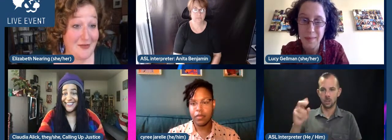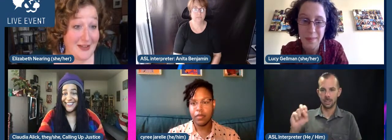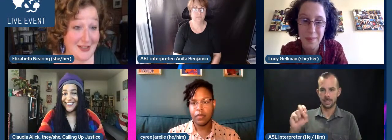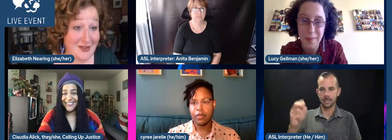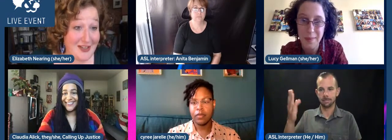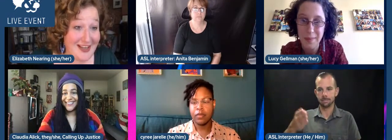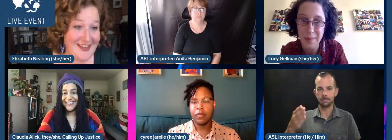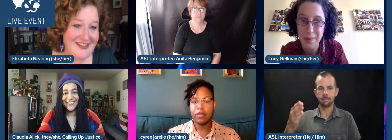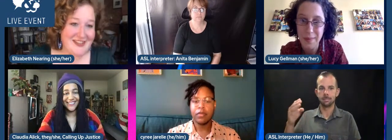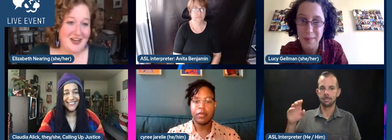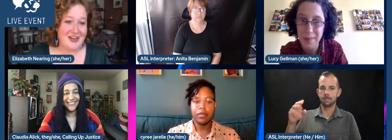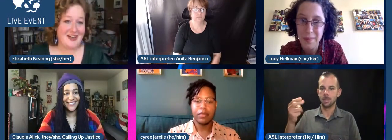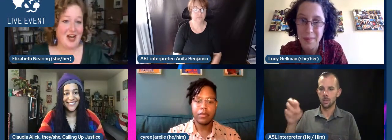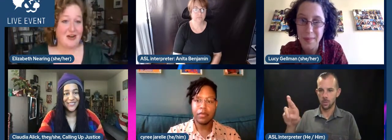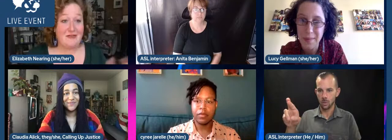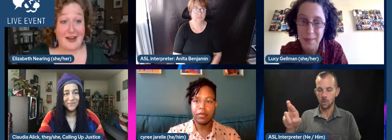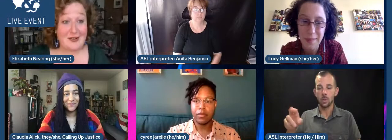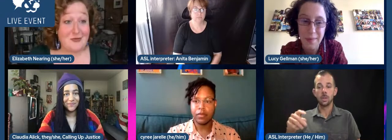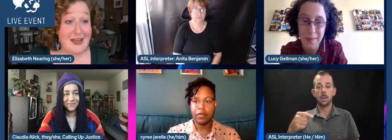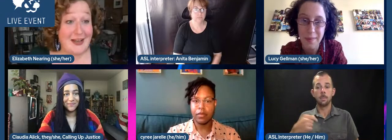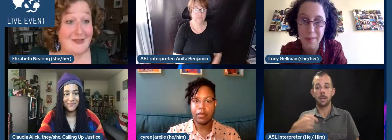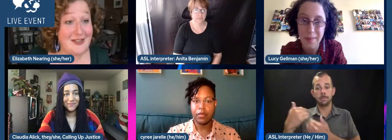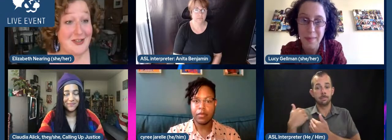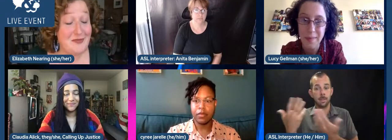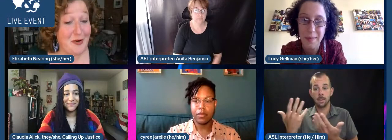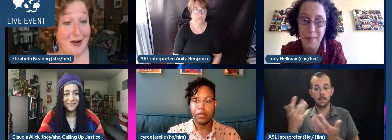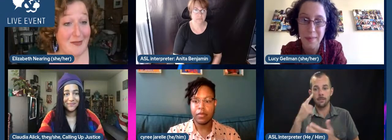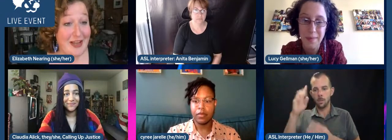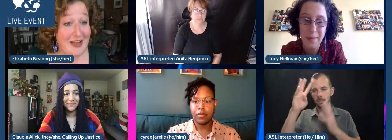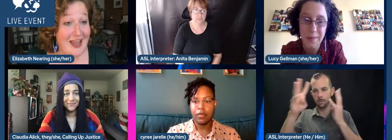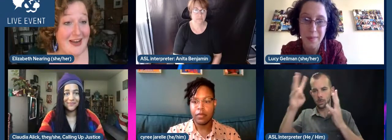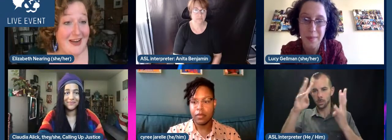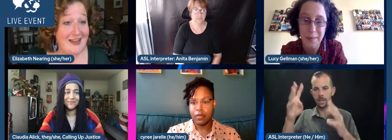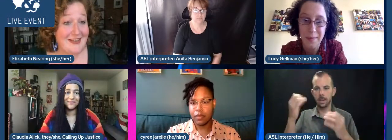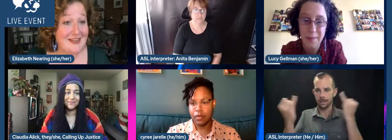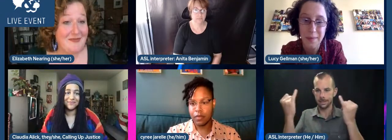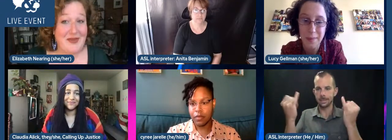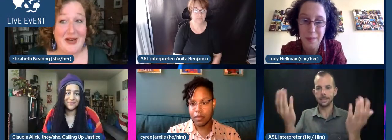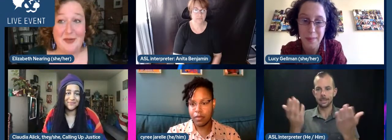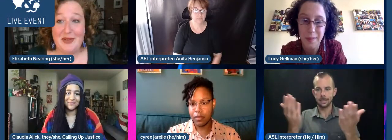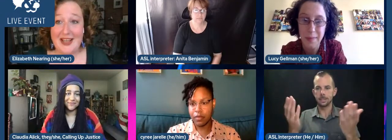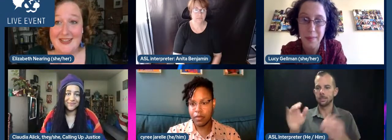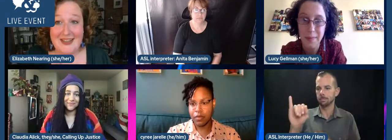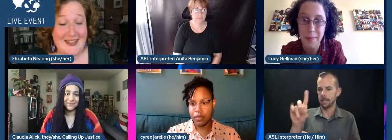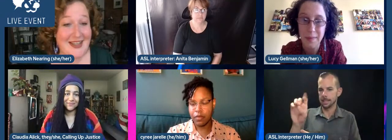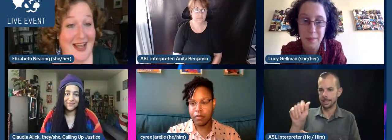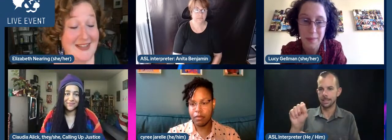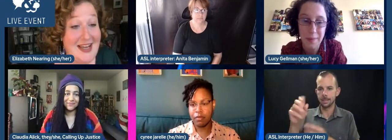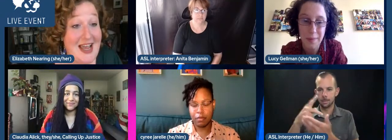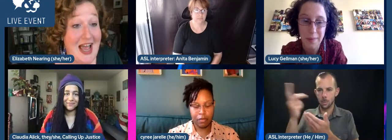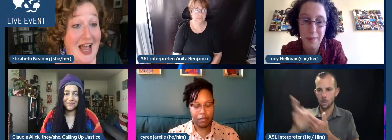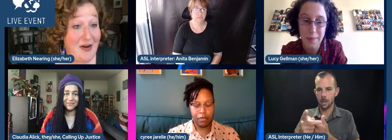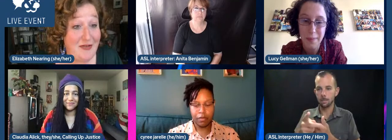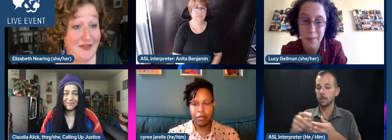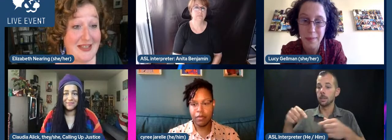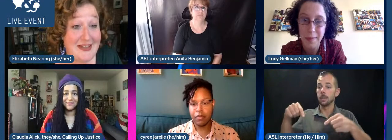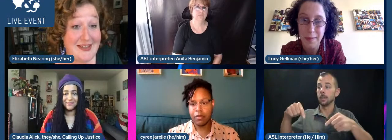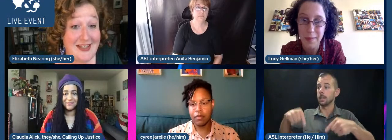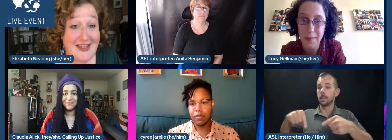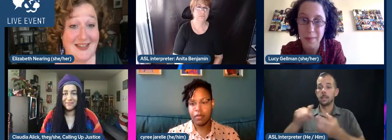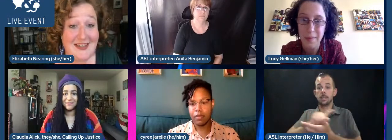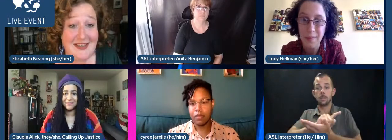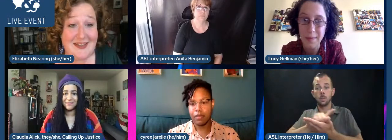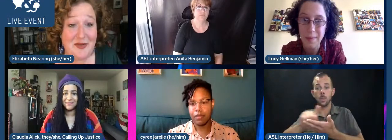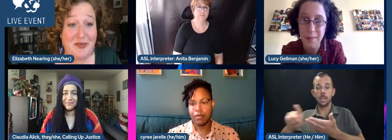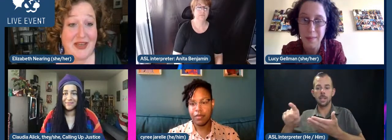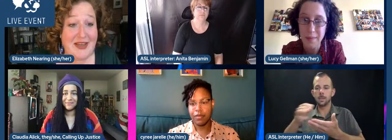here at the festival. And this is our final week of digital programming. And it has been a blessing this last hour 15